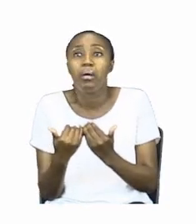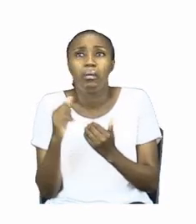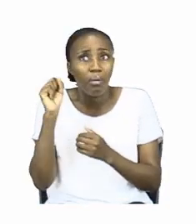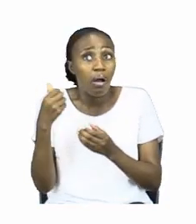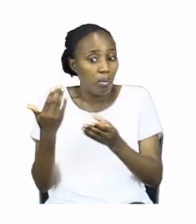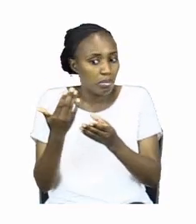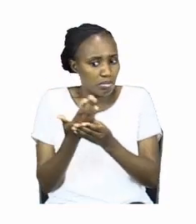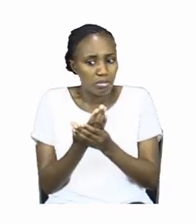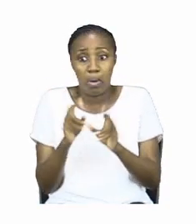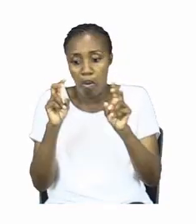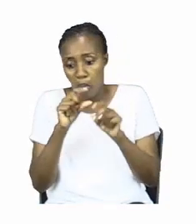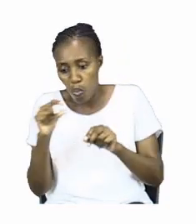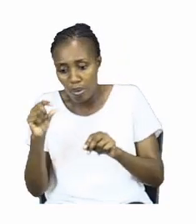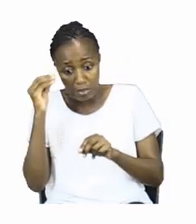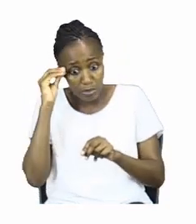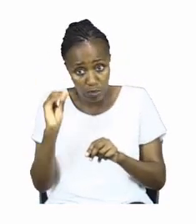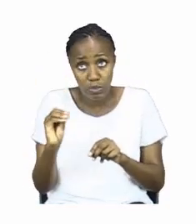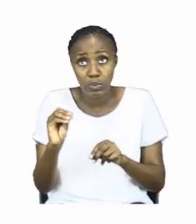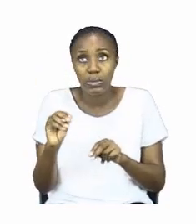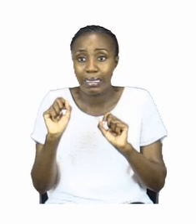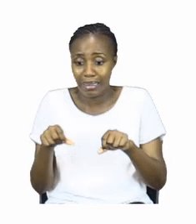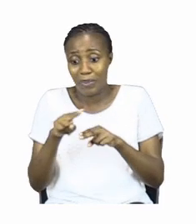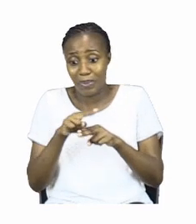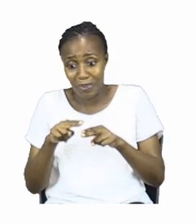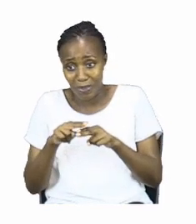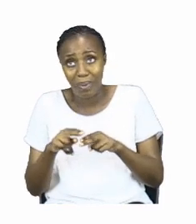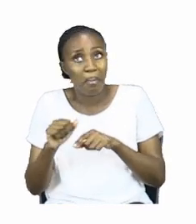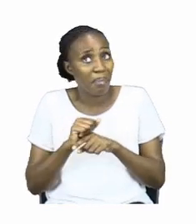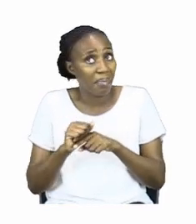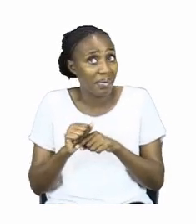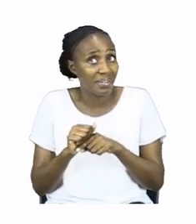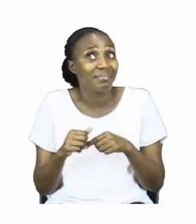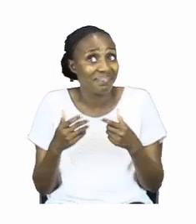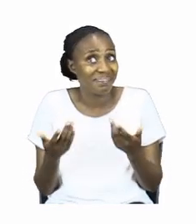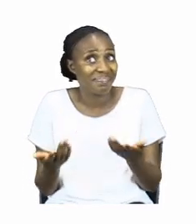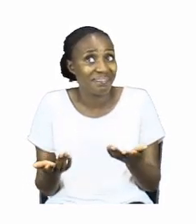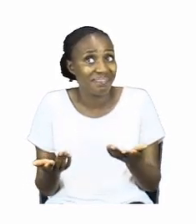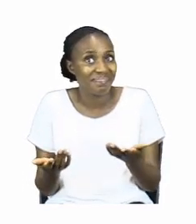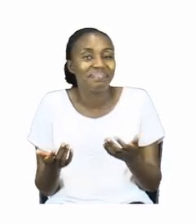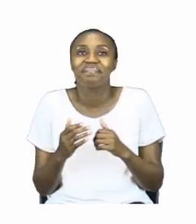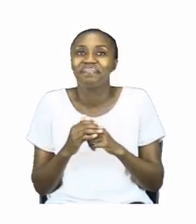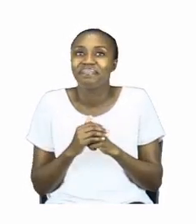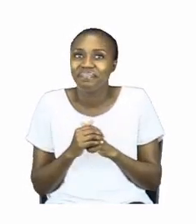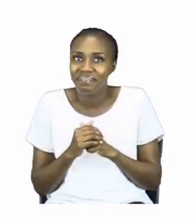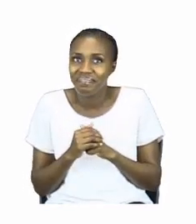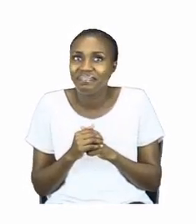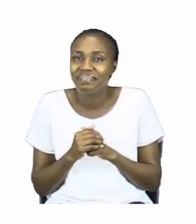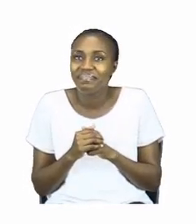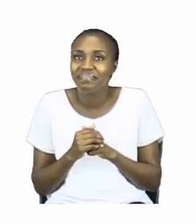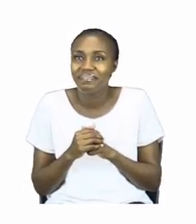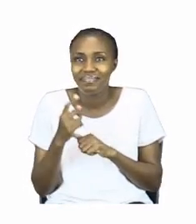may or may not be using. So it's time for us to use them and to understand what they mean. Let's take